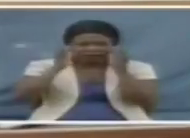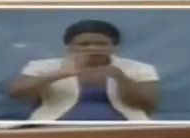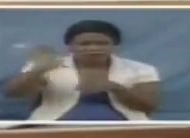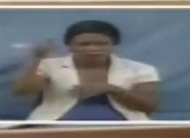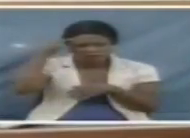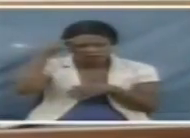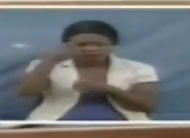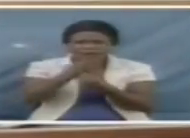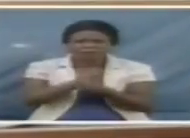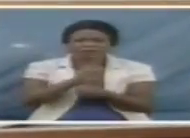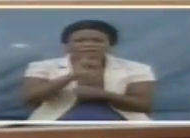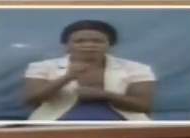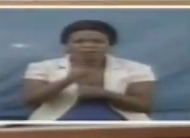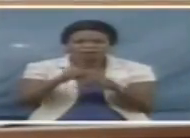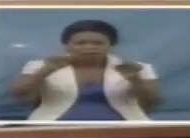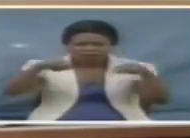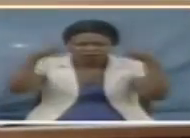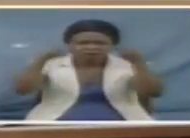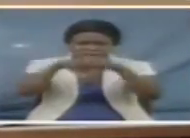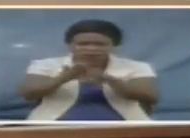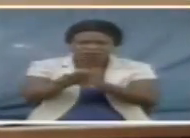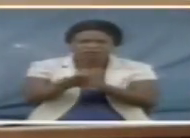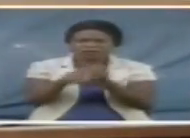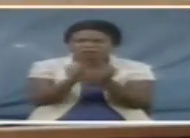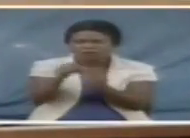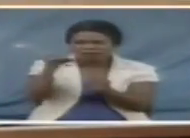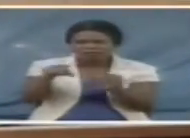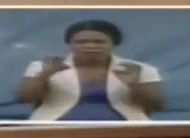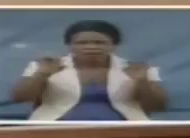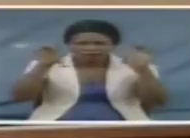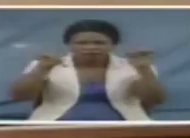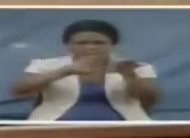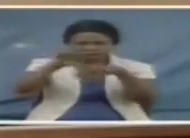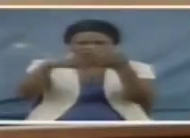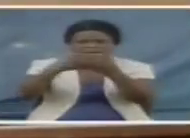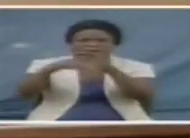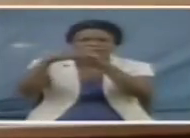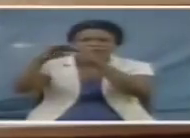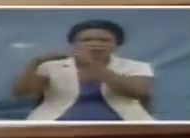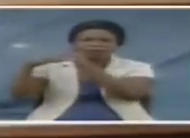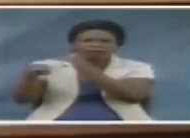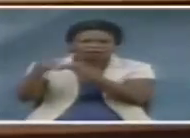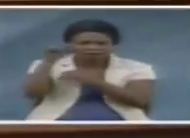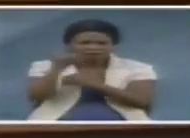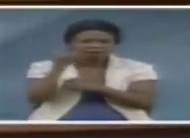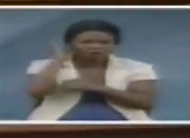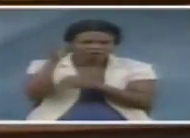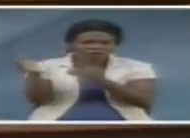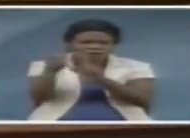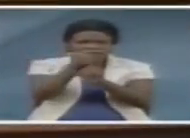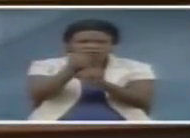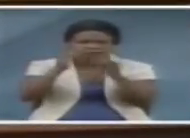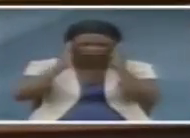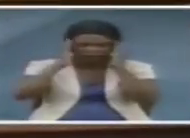regard, the focus of government is to ensure increased access to quality education at all